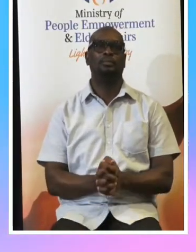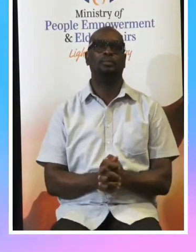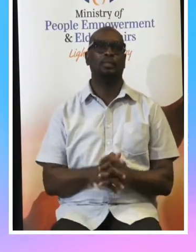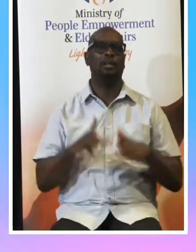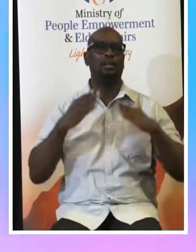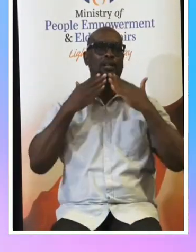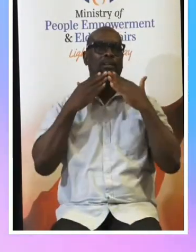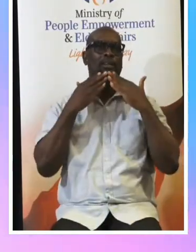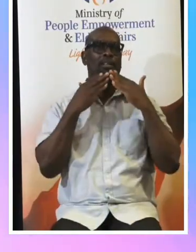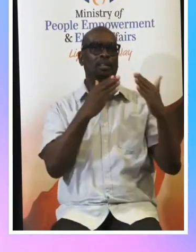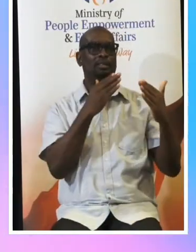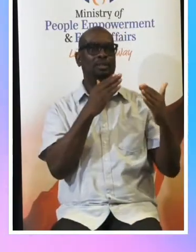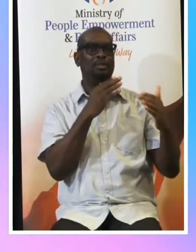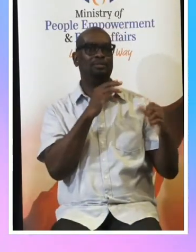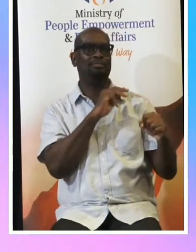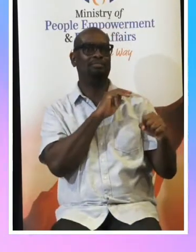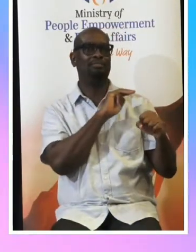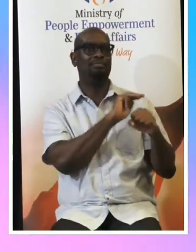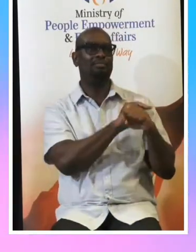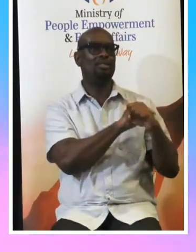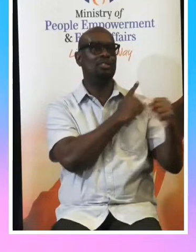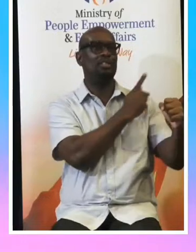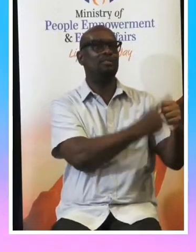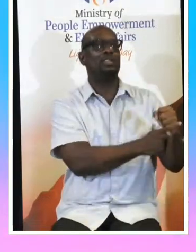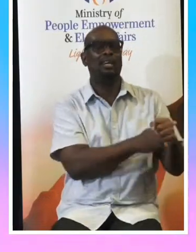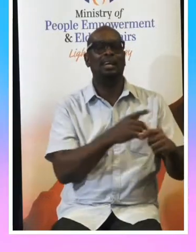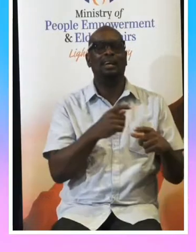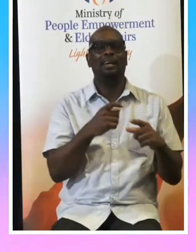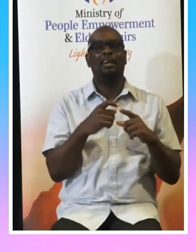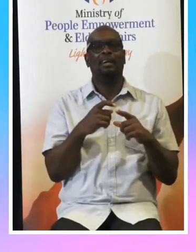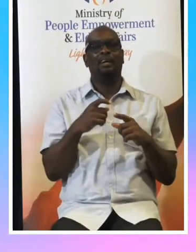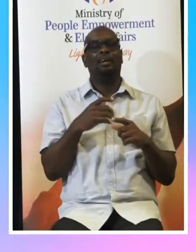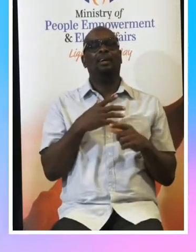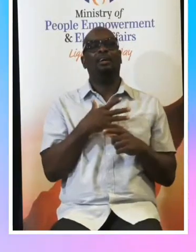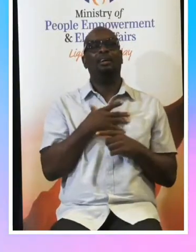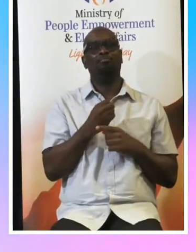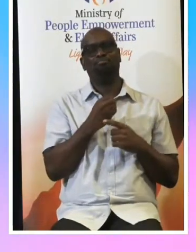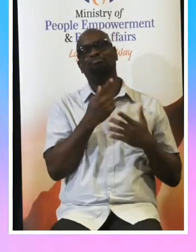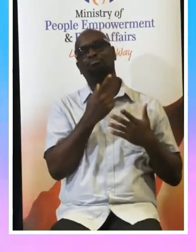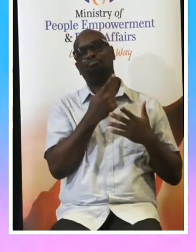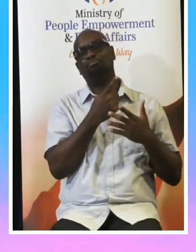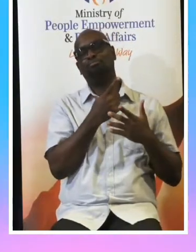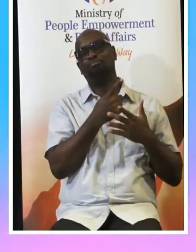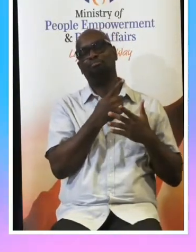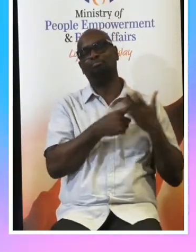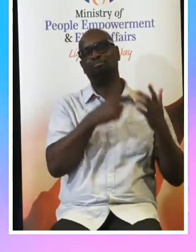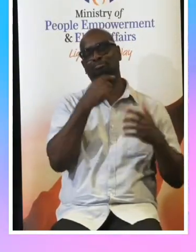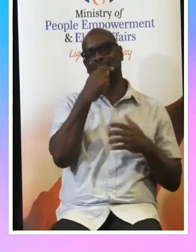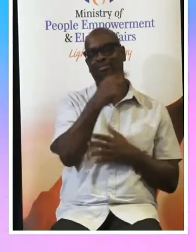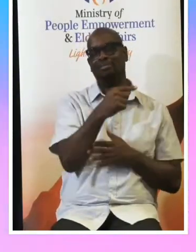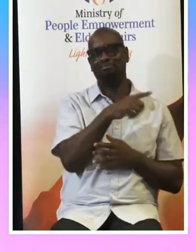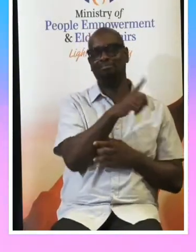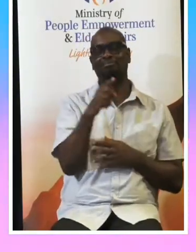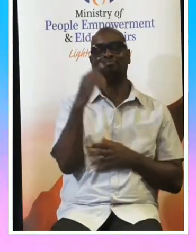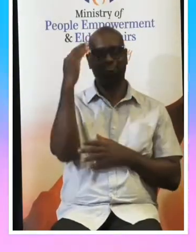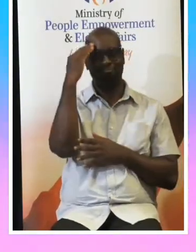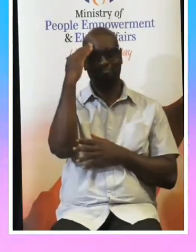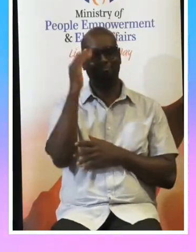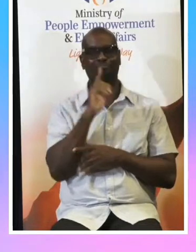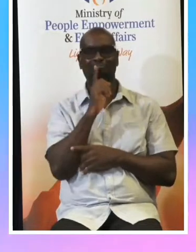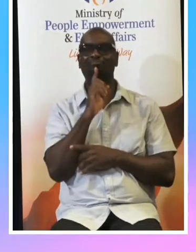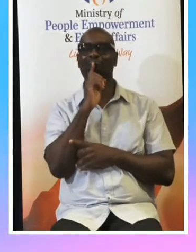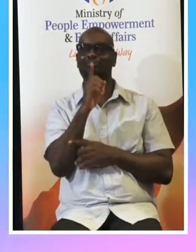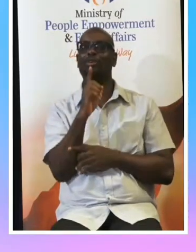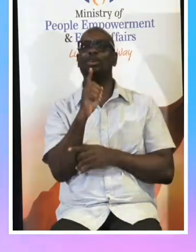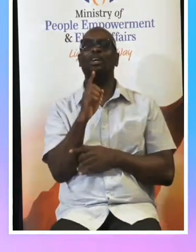Thank you, Honorable Minister. And from the Minister's deliberation, you can attest to the fact that it speaks to